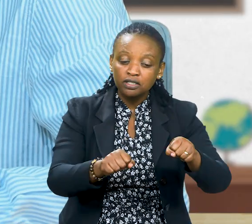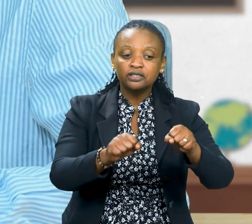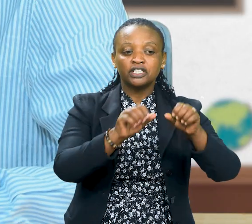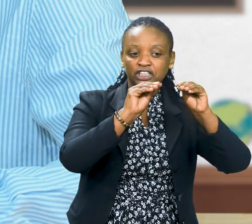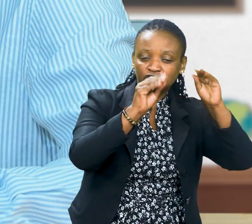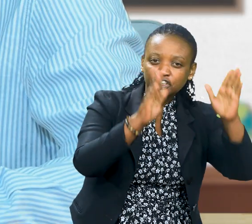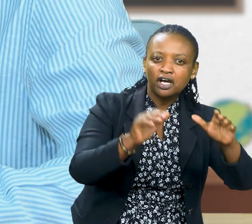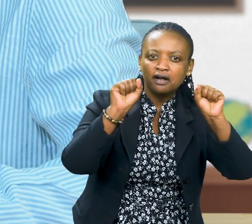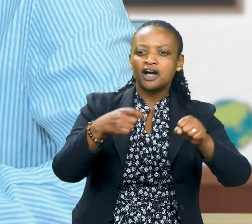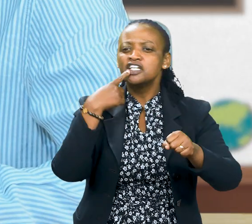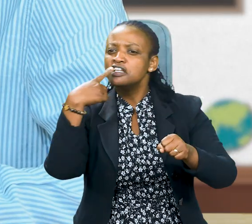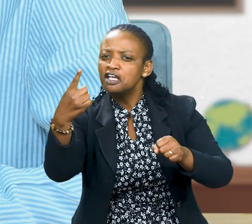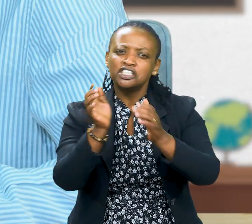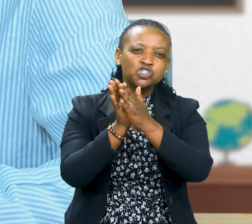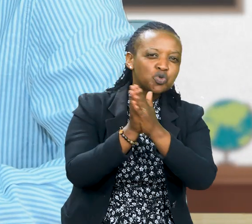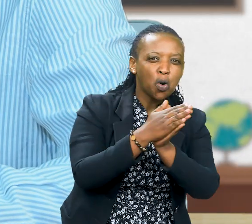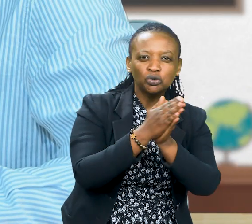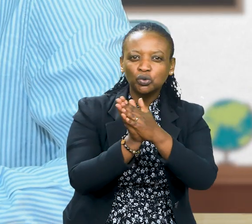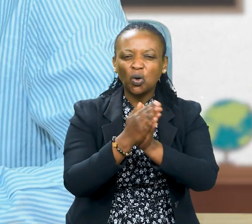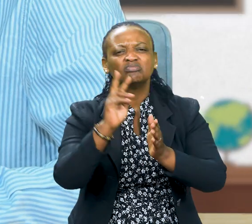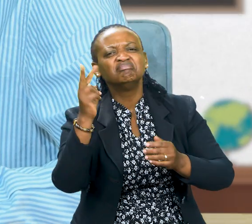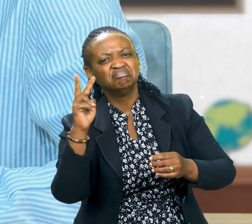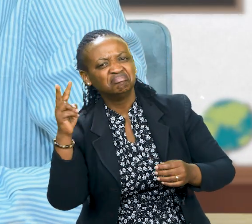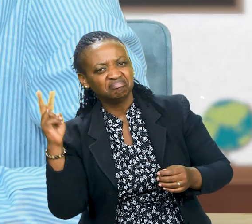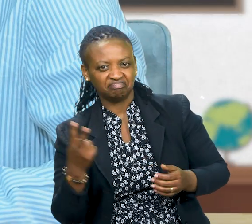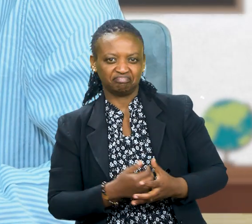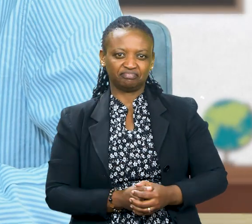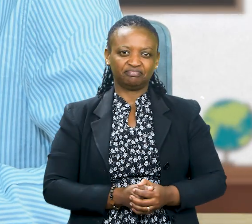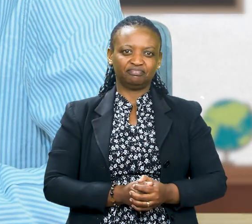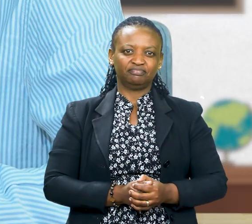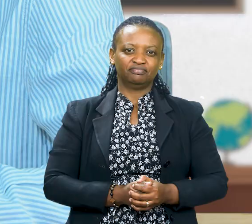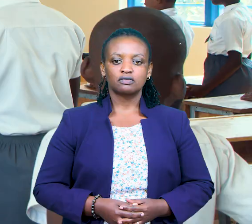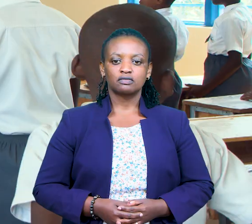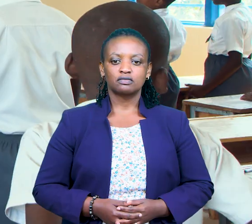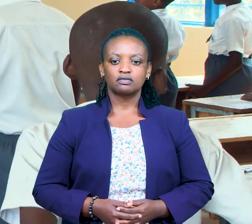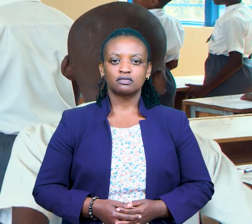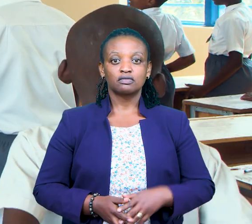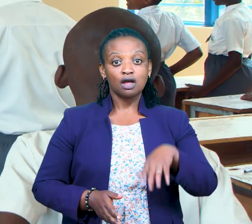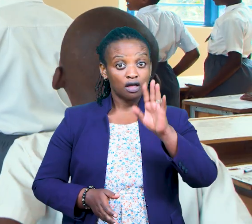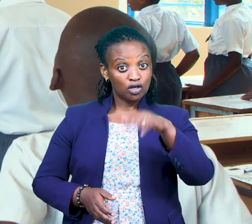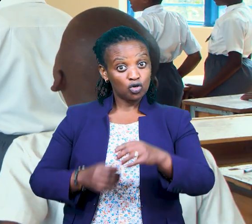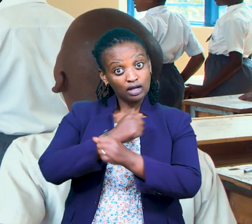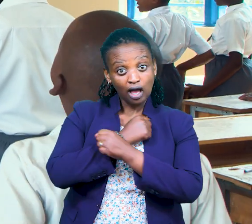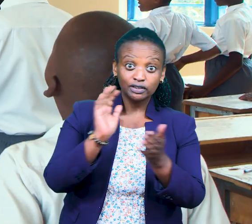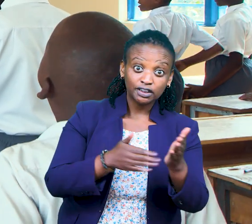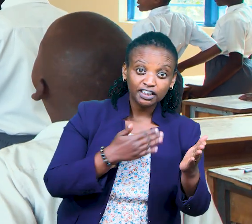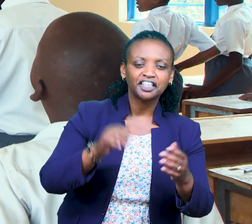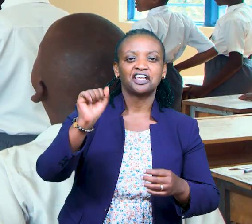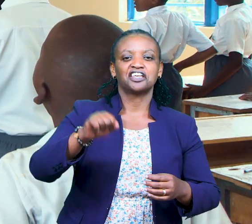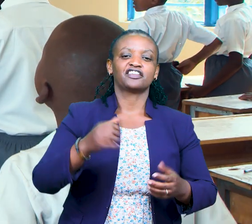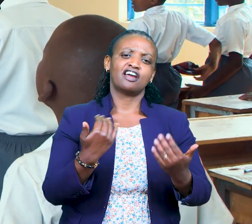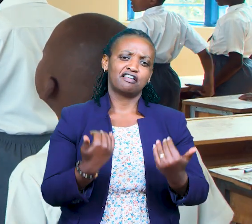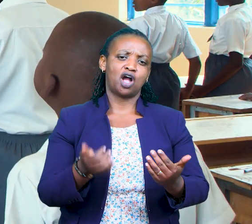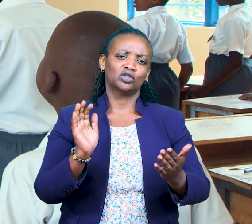video, a teacher can tell a story, and so on. Do you like singing? Yes. Yeah, this